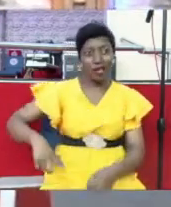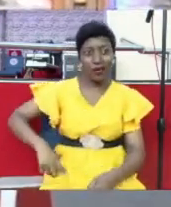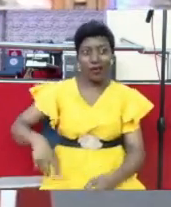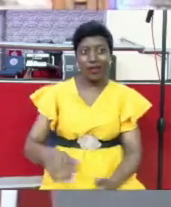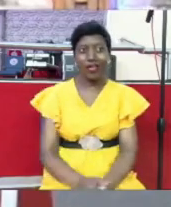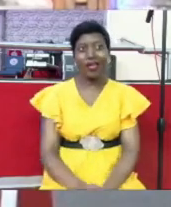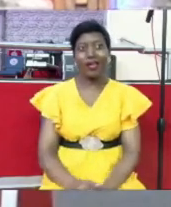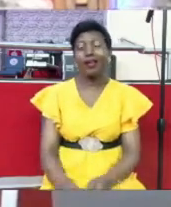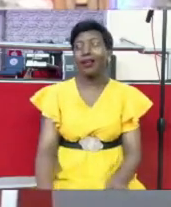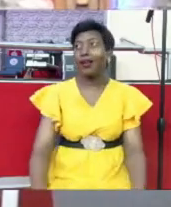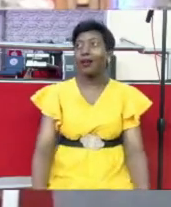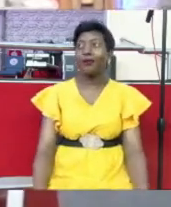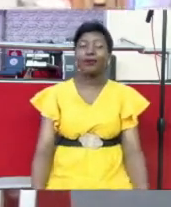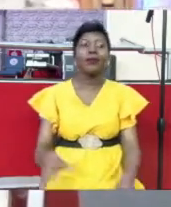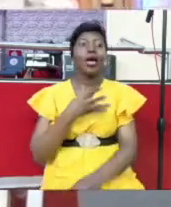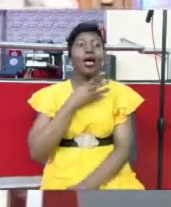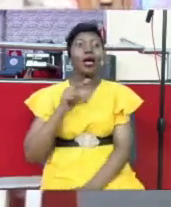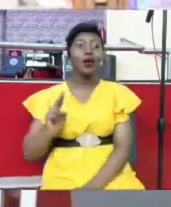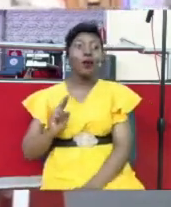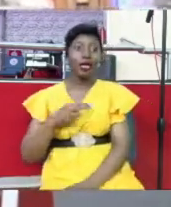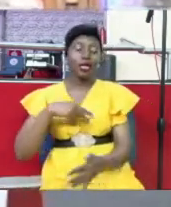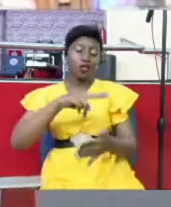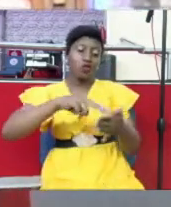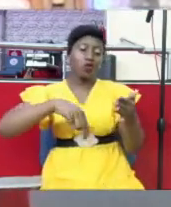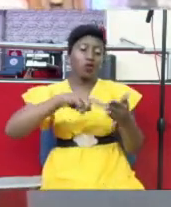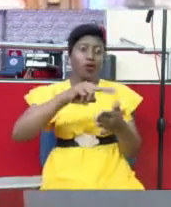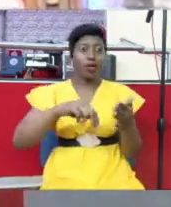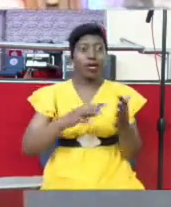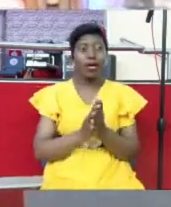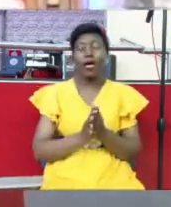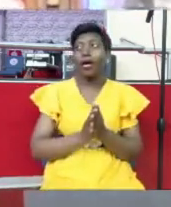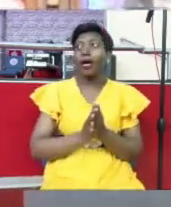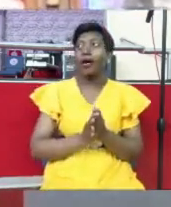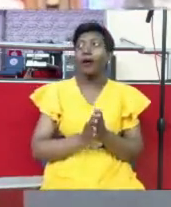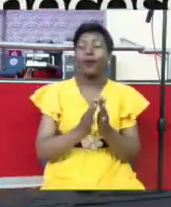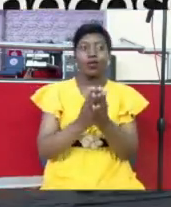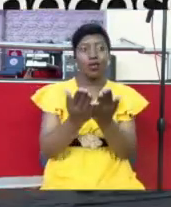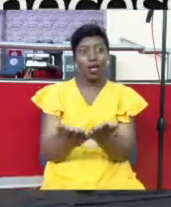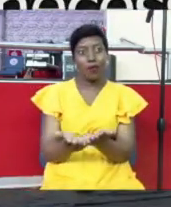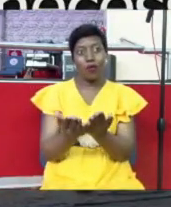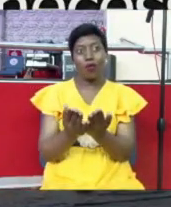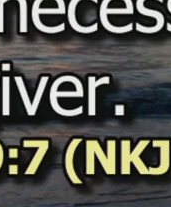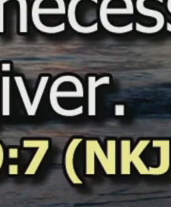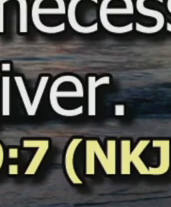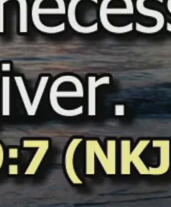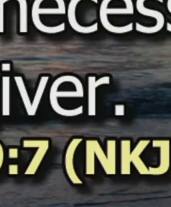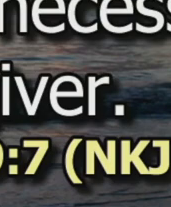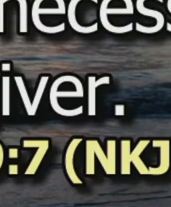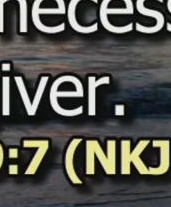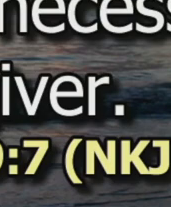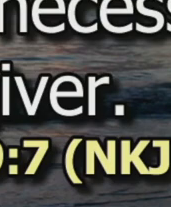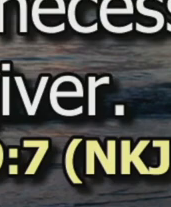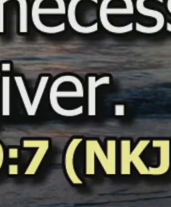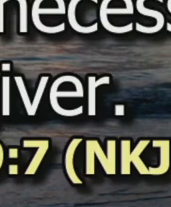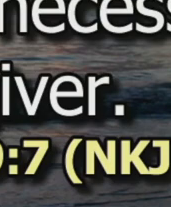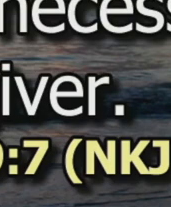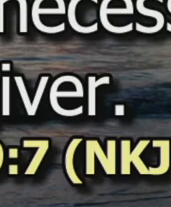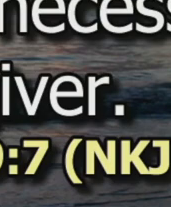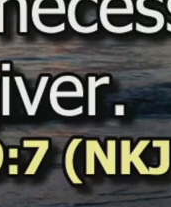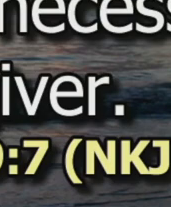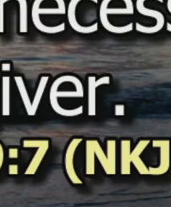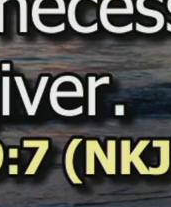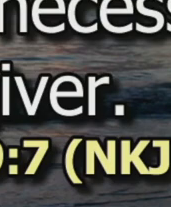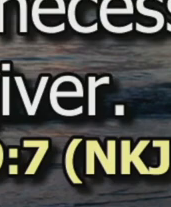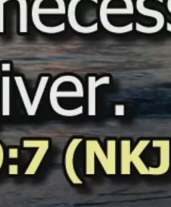Bwana lisifiwe. I want us to read scriptures in the book of 2 Corinthians chapter 9 verse 7. Wa Korintho wa pili 9 7